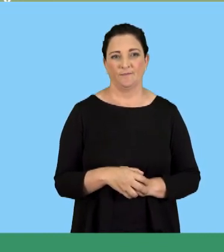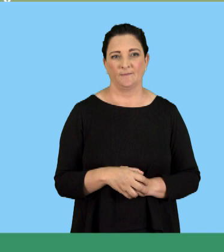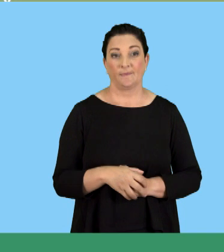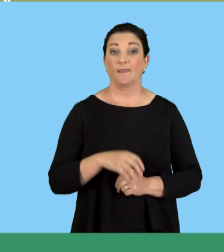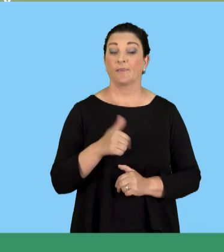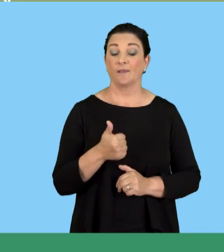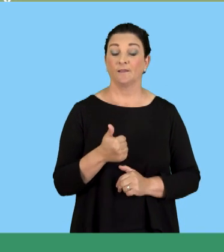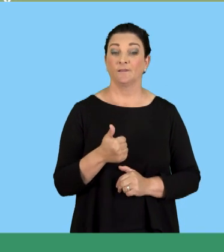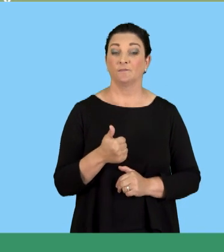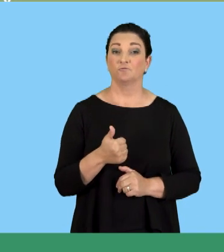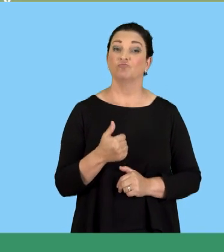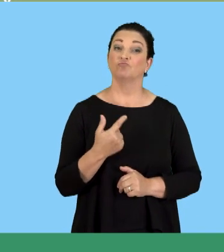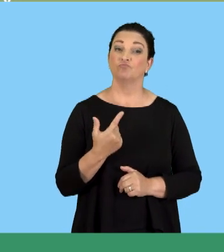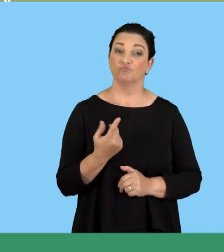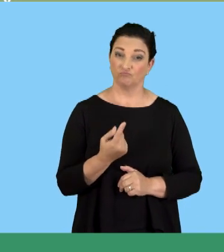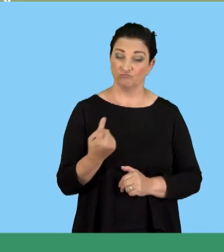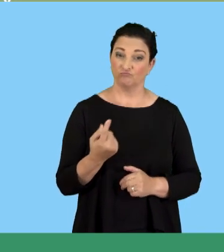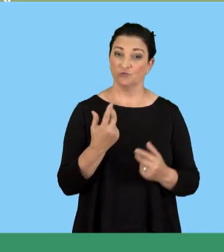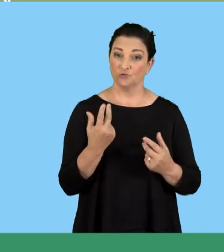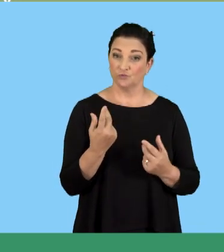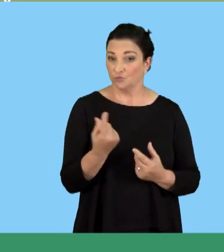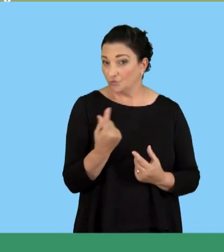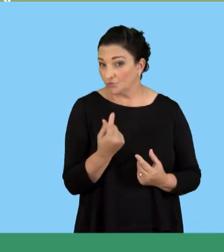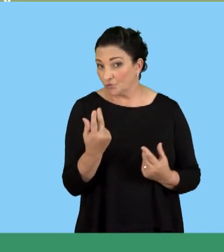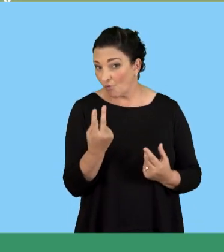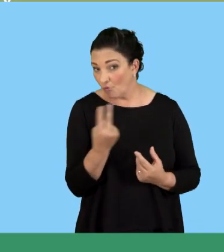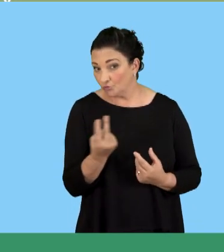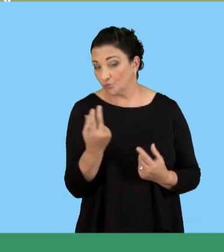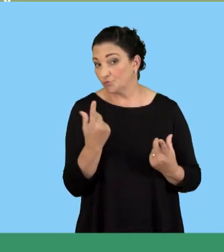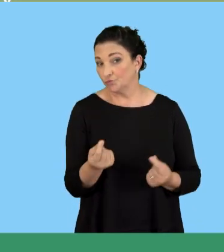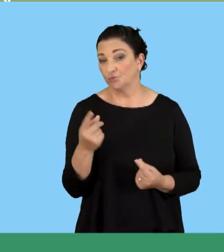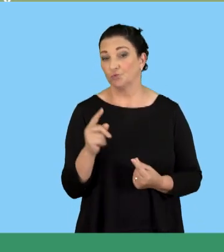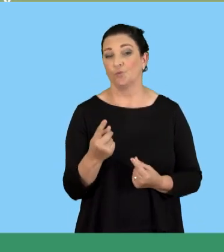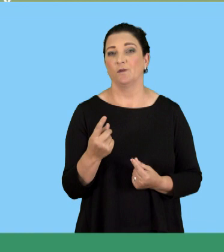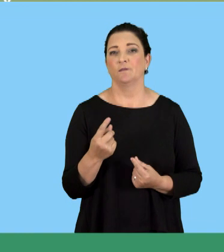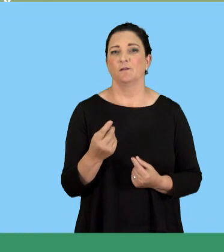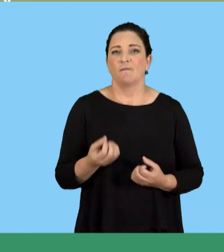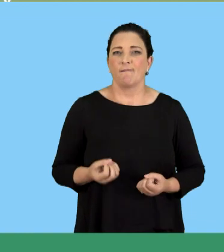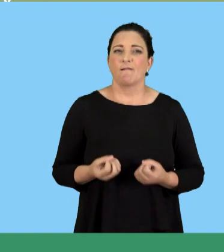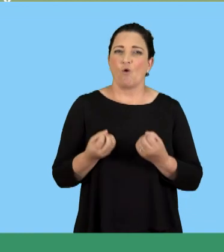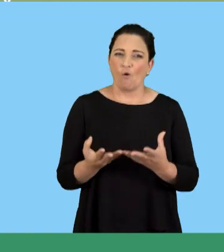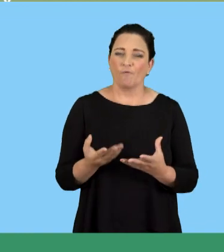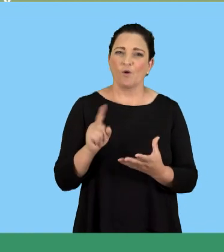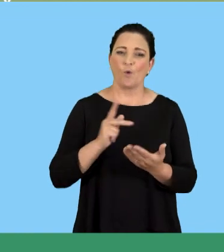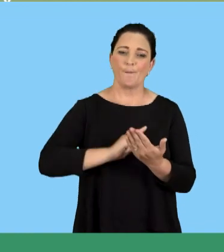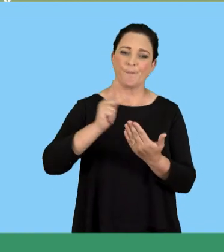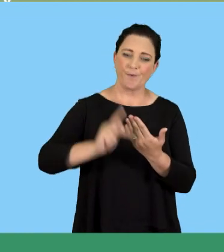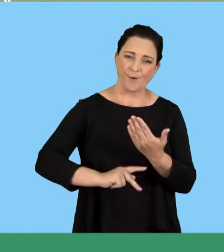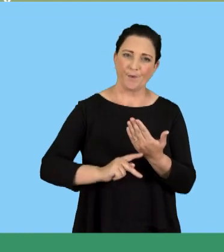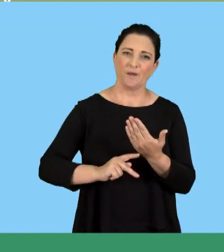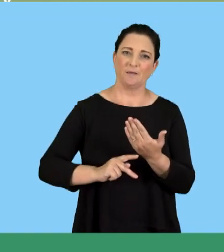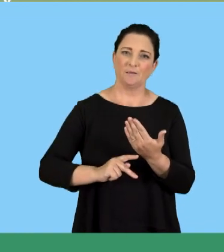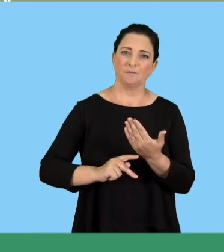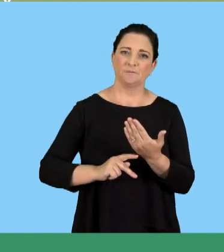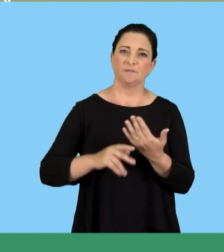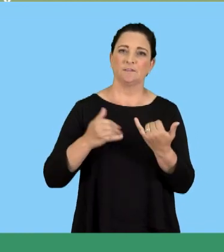Then they also offer entrepreneurial programs. So talking to offering entrepreneurial programs for